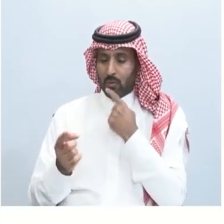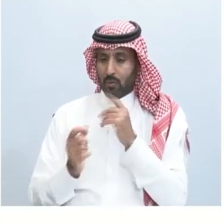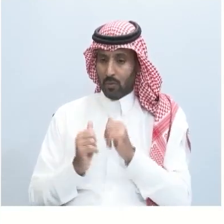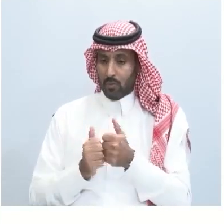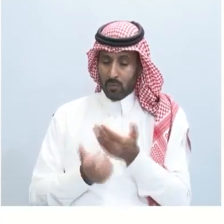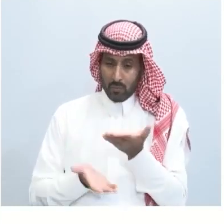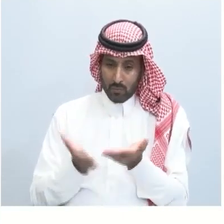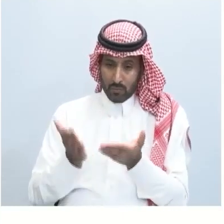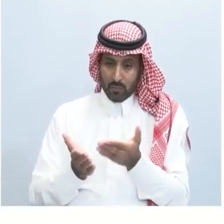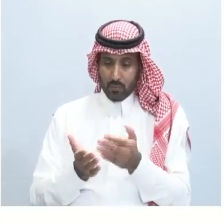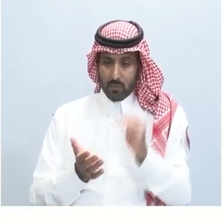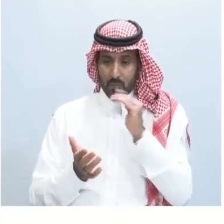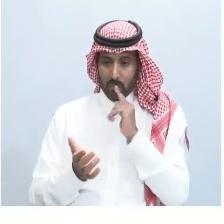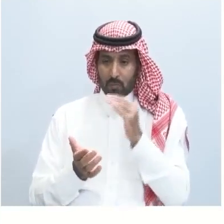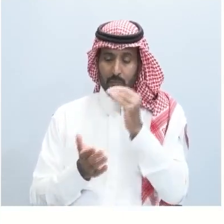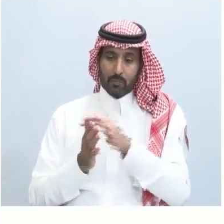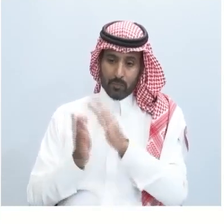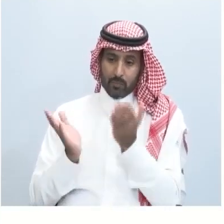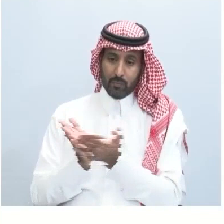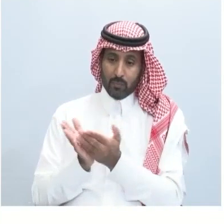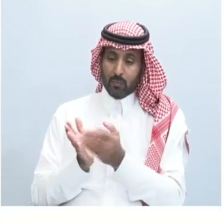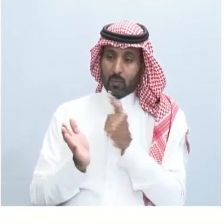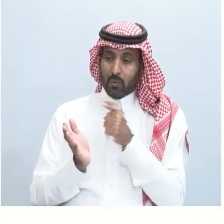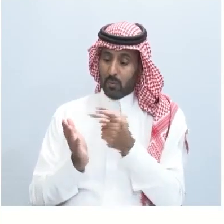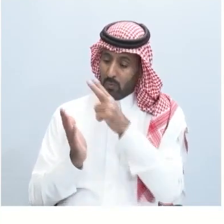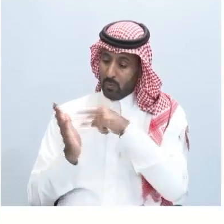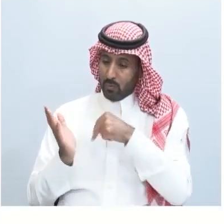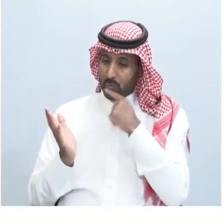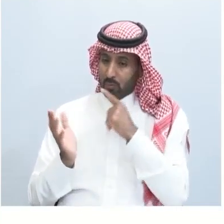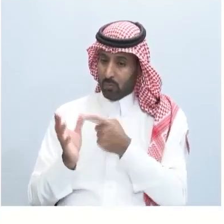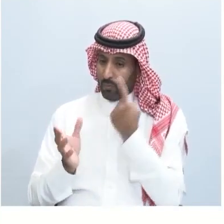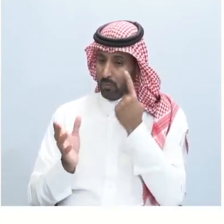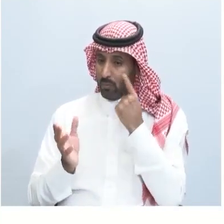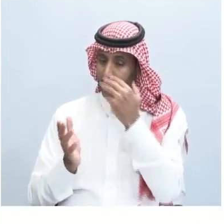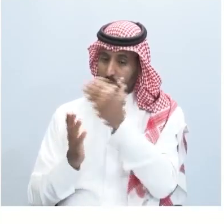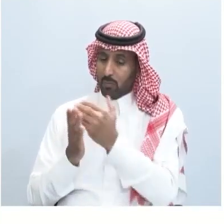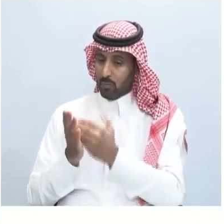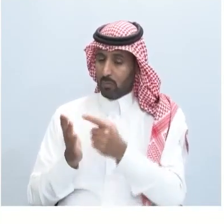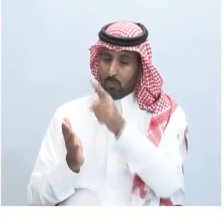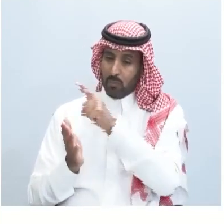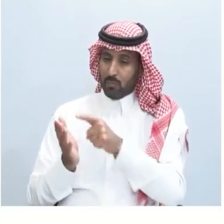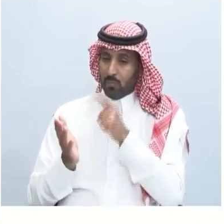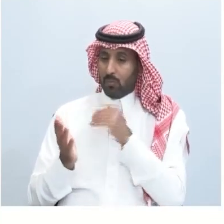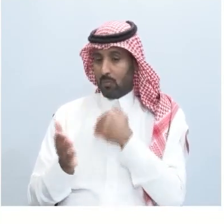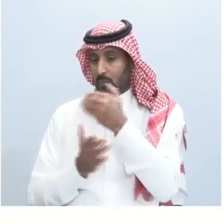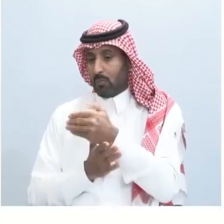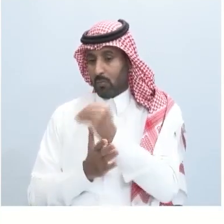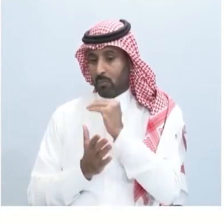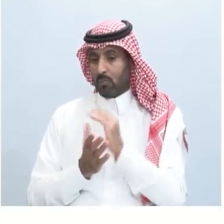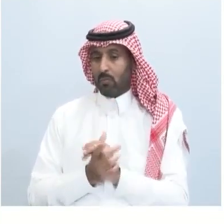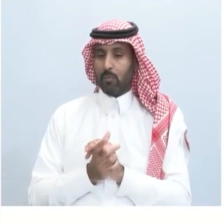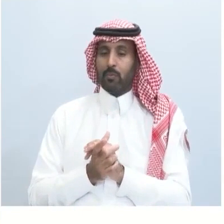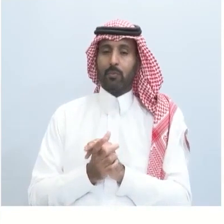compare answers in class. So we'll be reading the whole article, but first let's read these questions to answer them